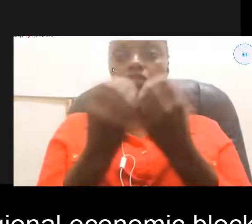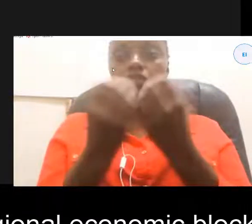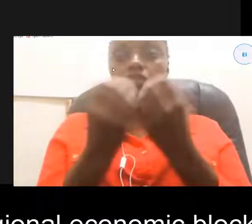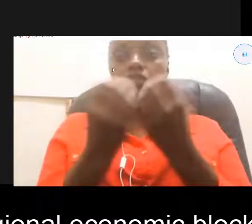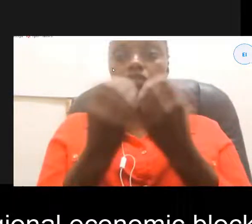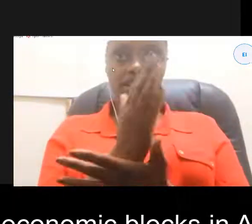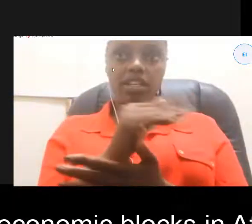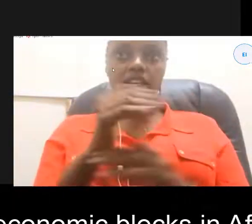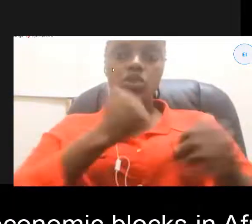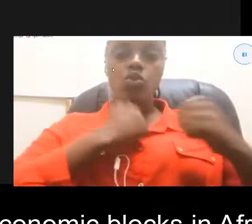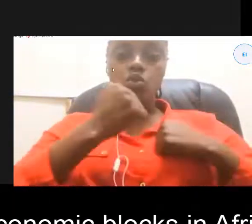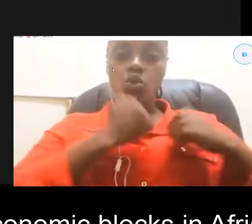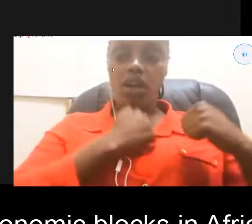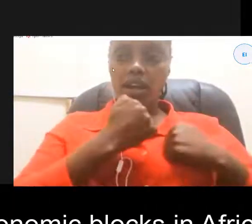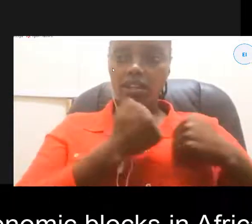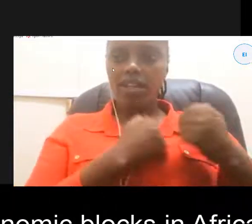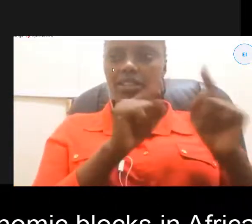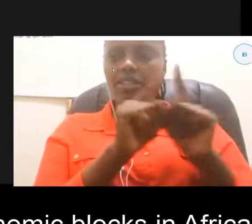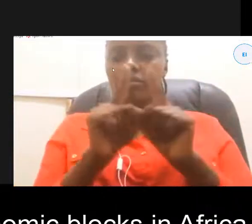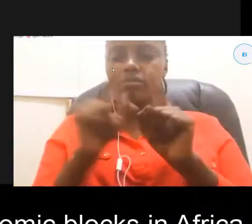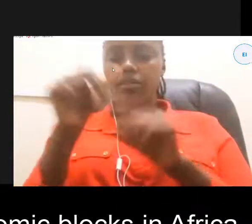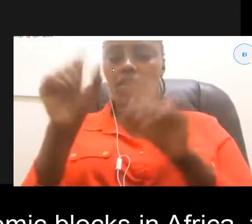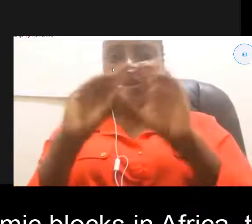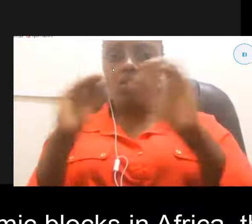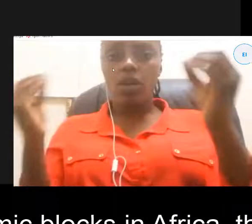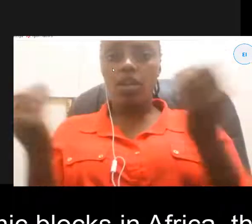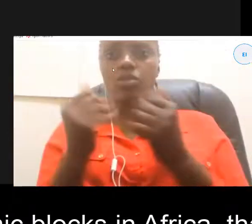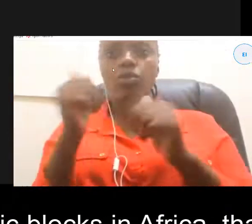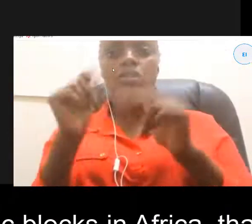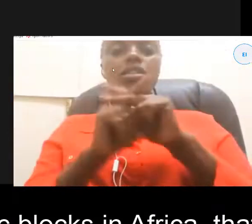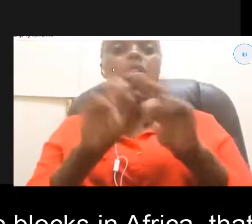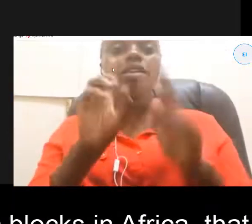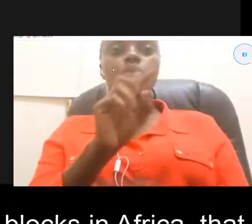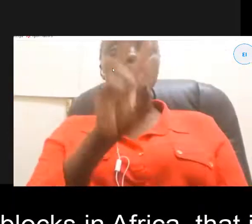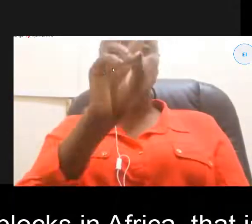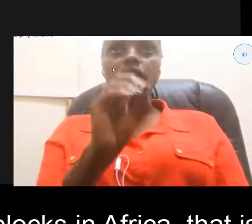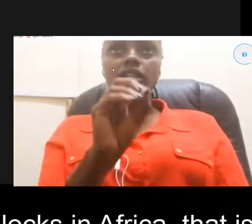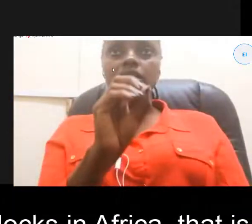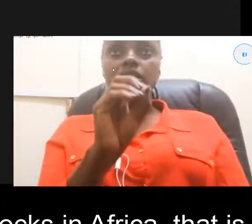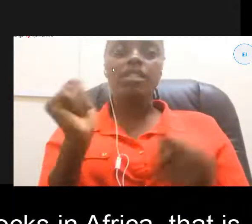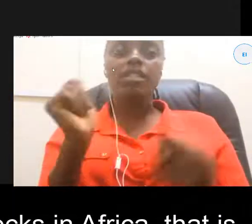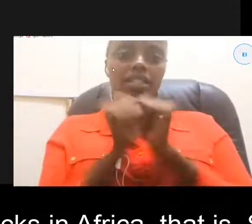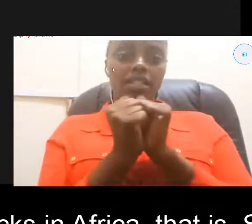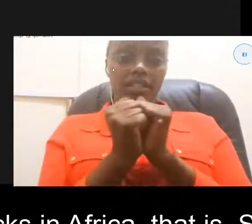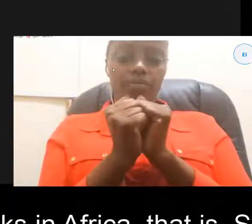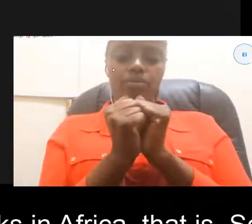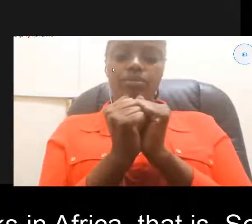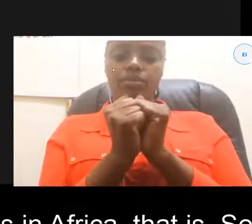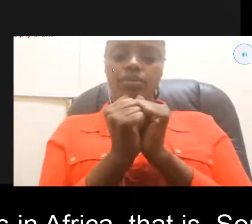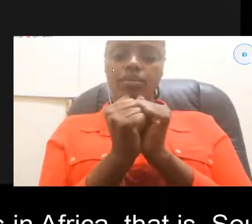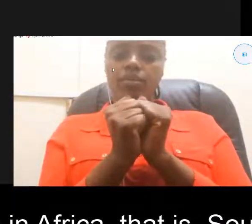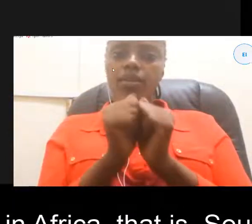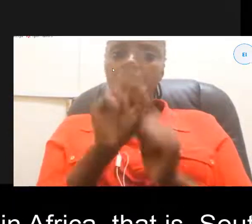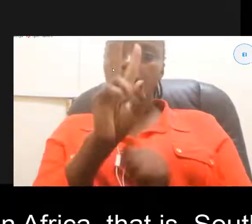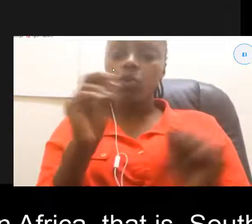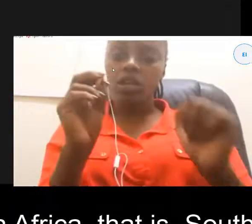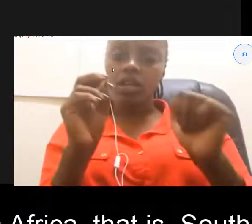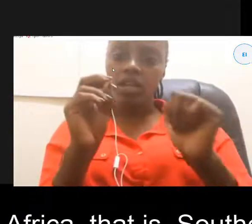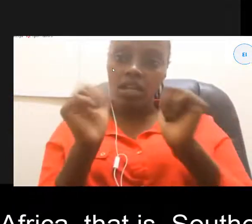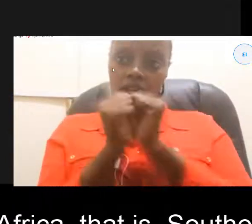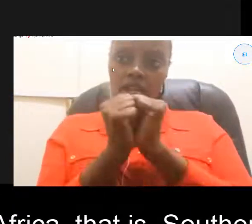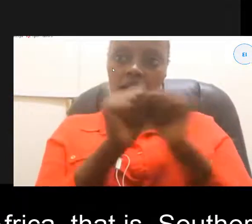Rwanda civil society organization that started in 2010. In 2010, and